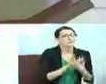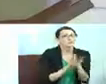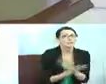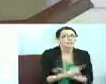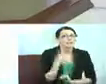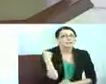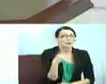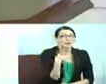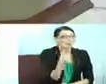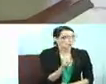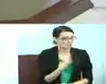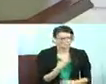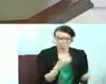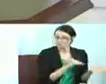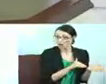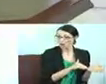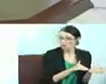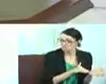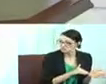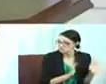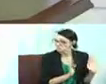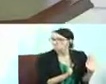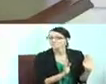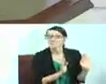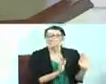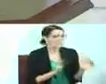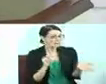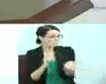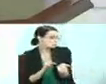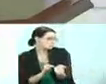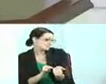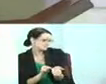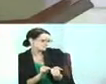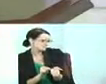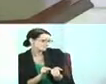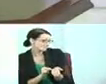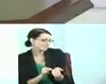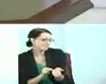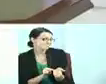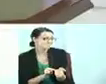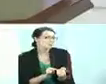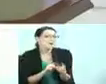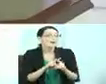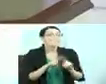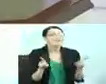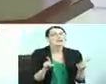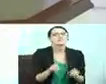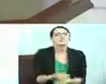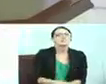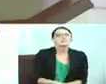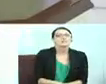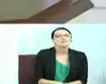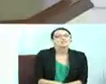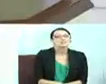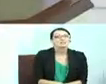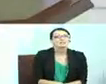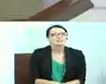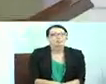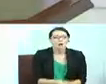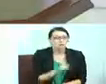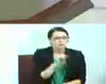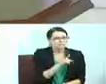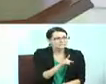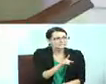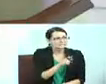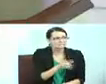somebody told me, doctors and nurses, But the thing that really sticks out with